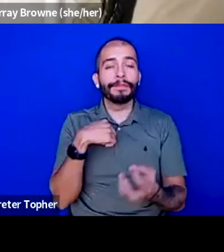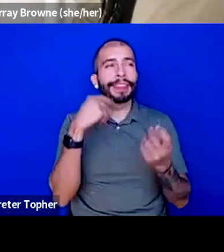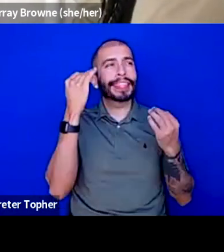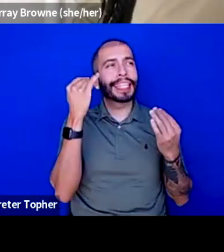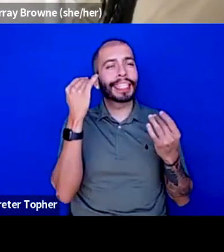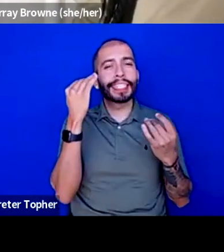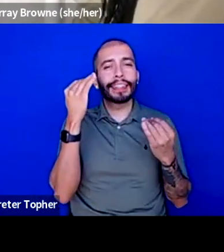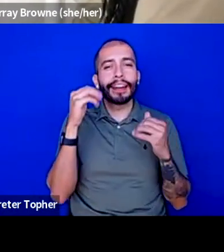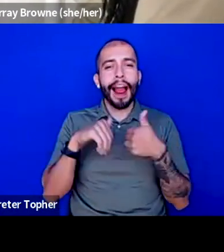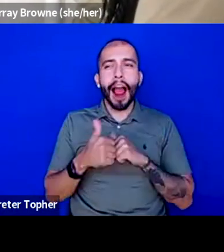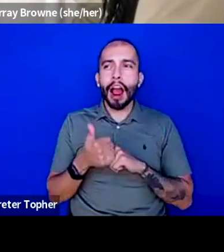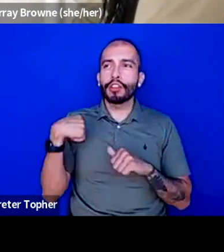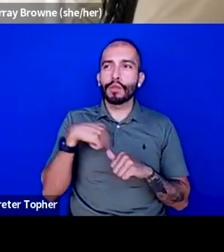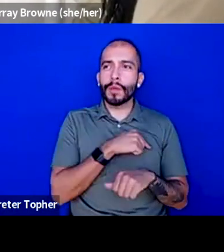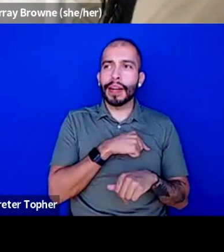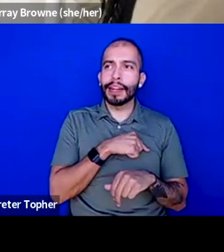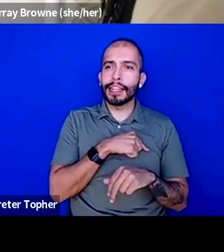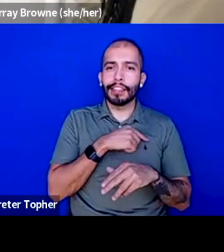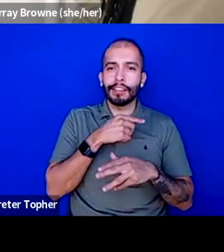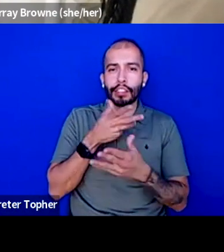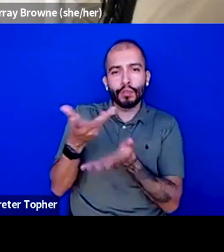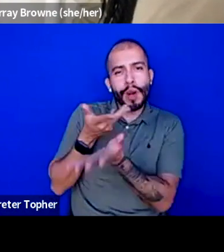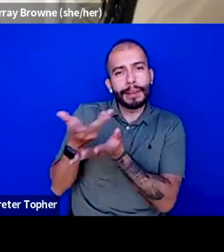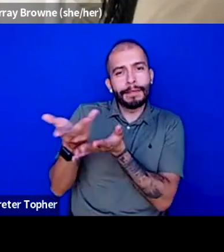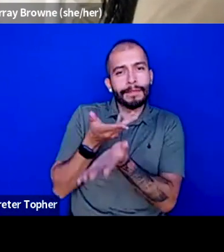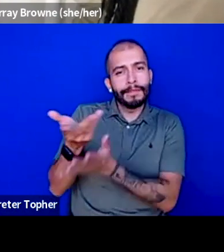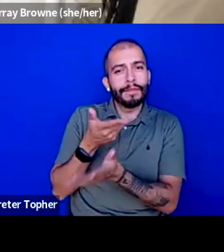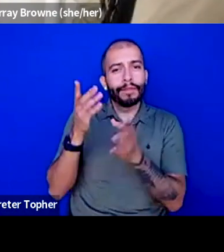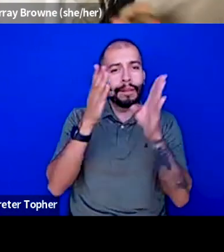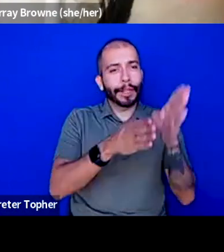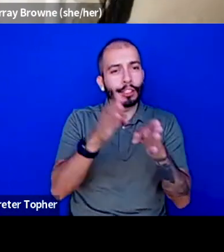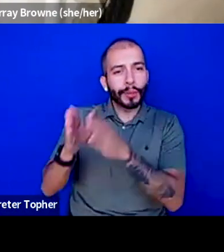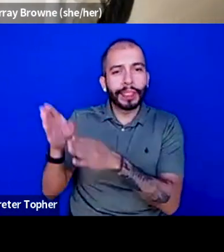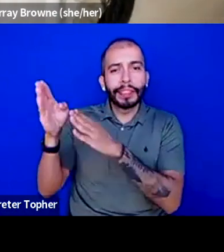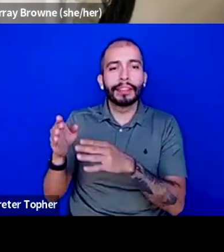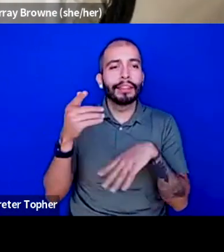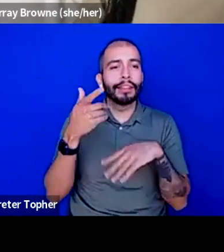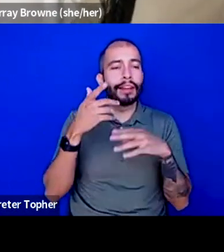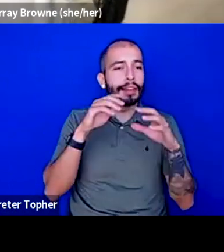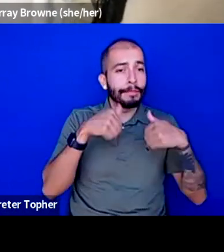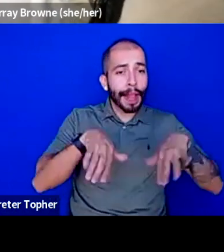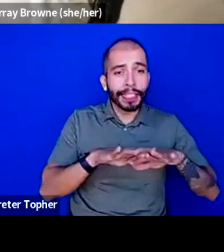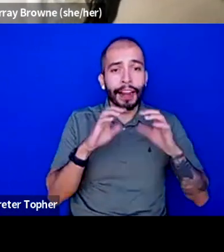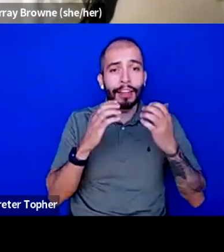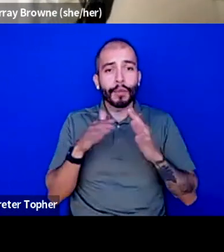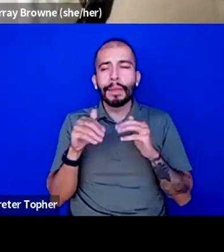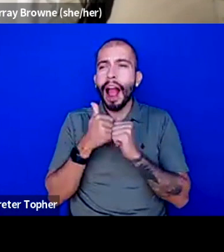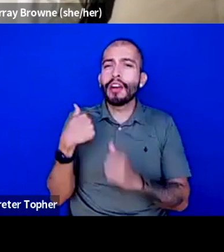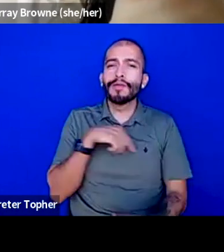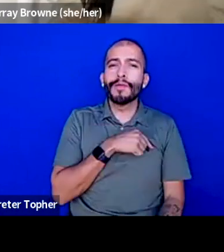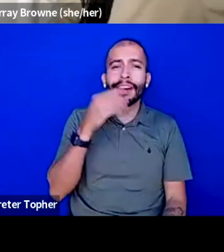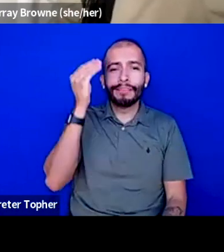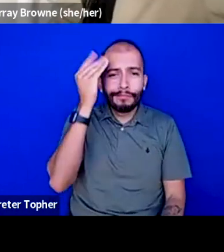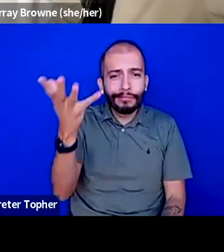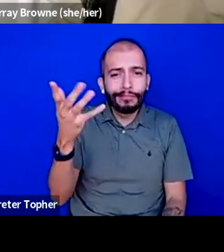How do we let them know that they are allowed, that they are supposed to be, and that the spaces that we garner